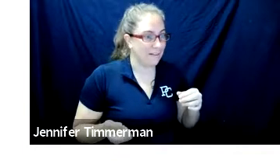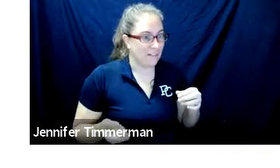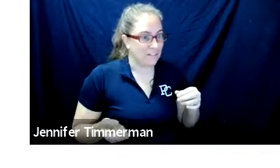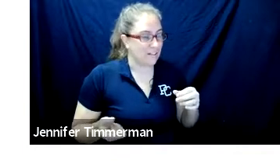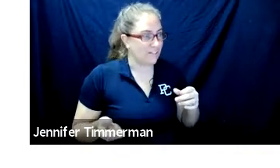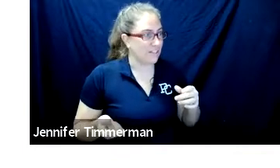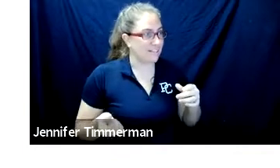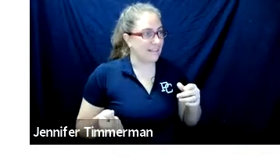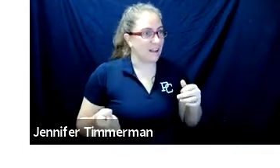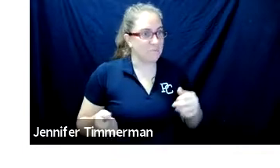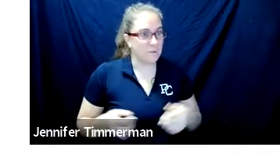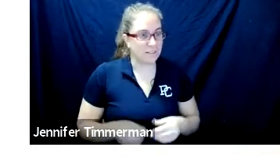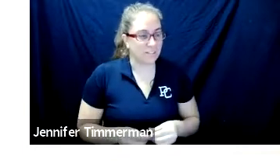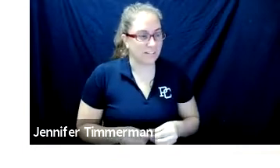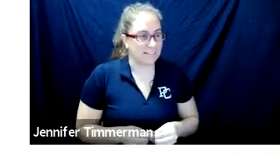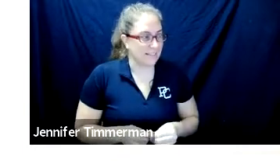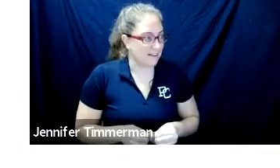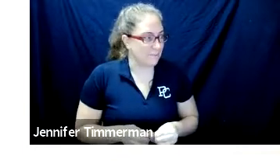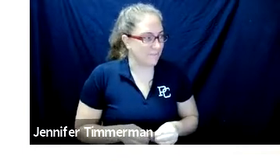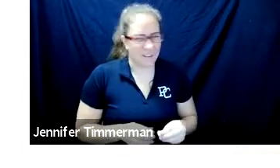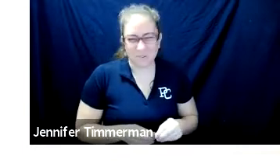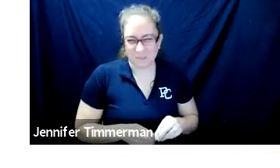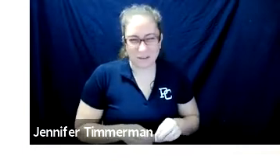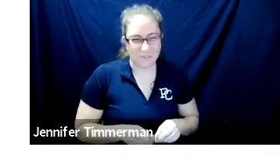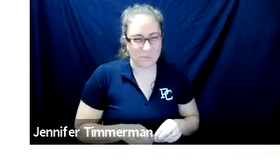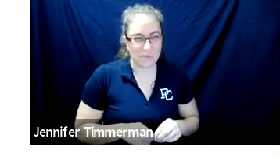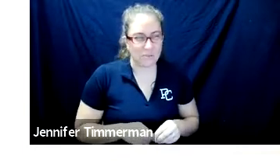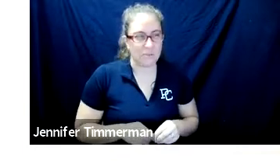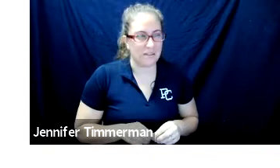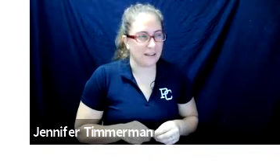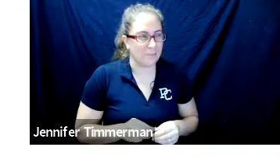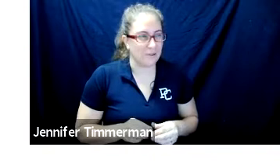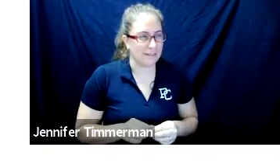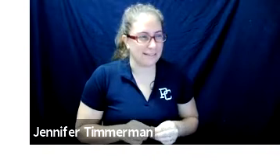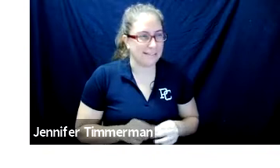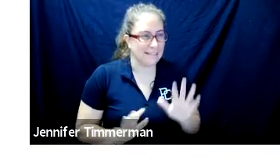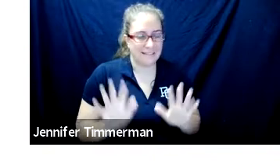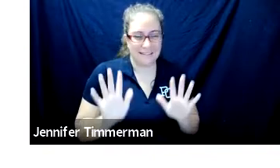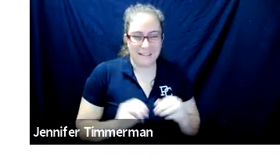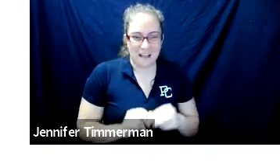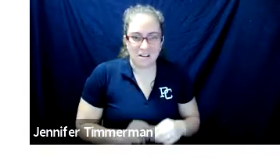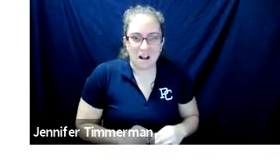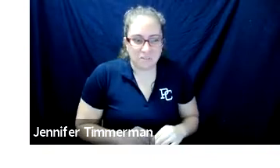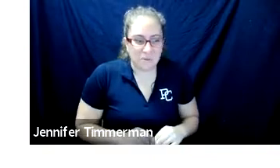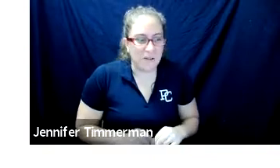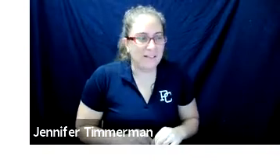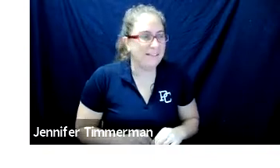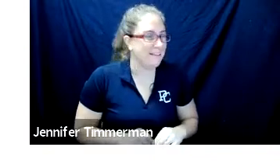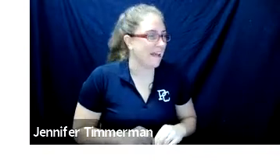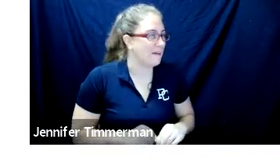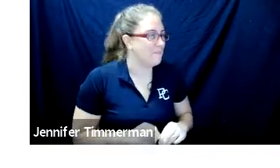help. So I'll let you guys get comfortable and adjusted there. I know sometimes it's really weird to be on camera and it's